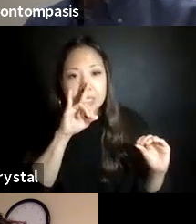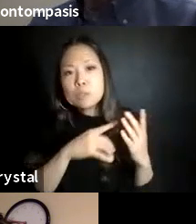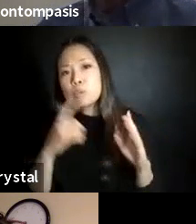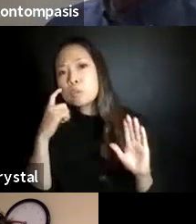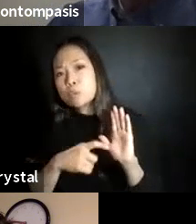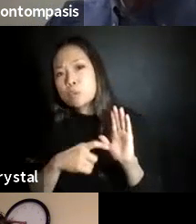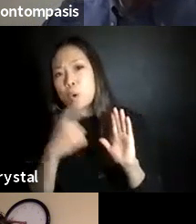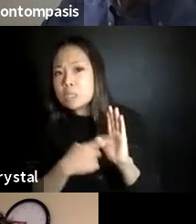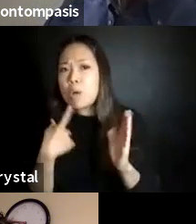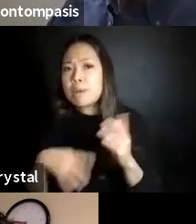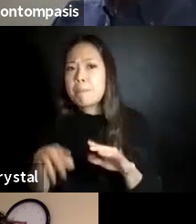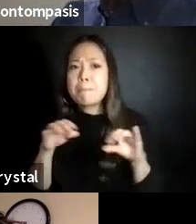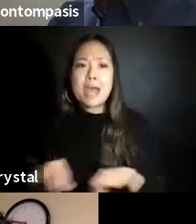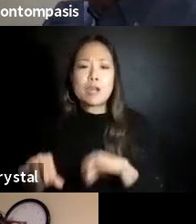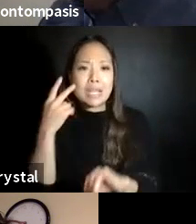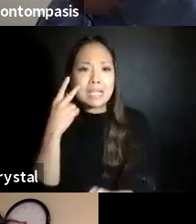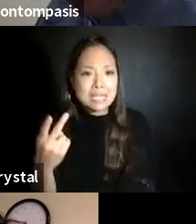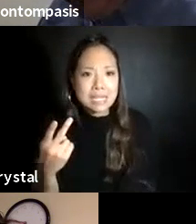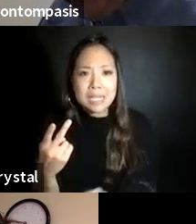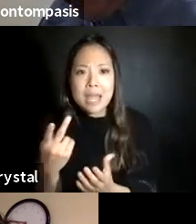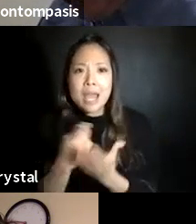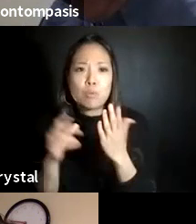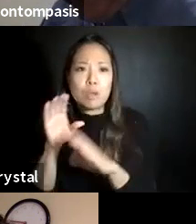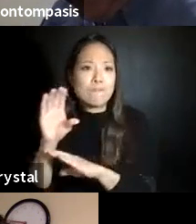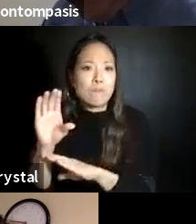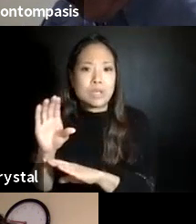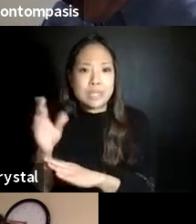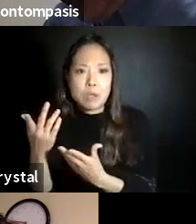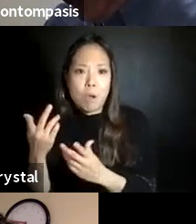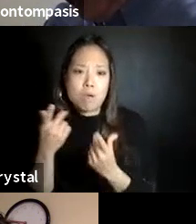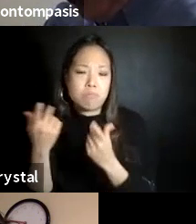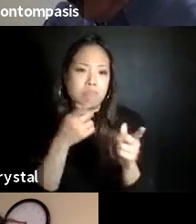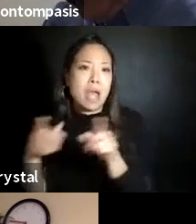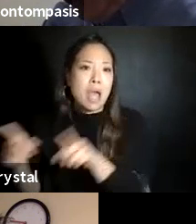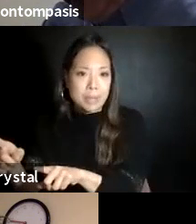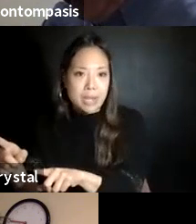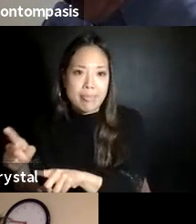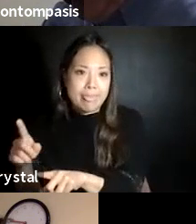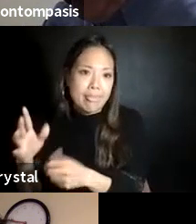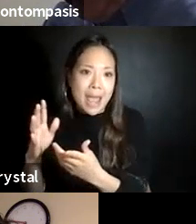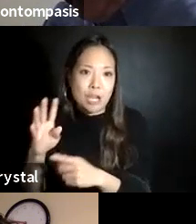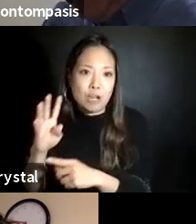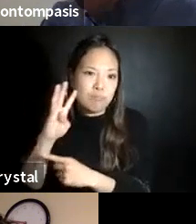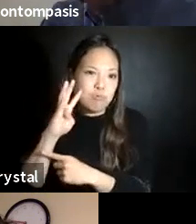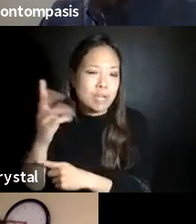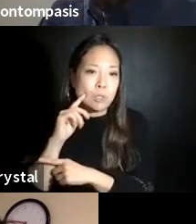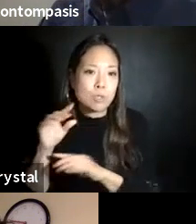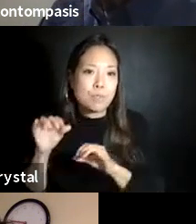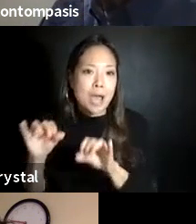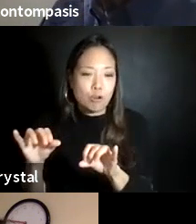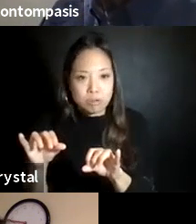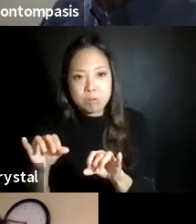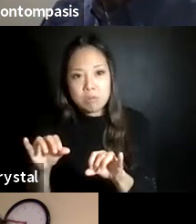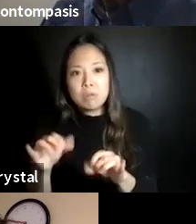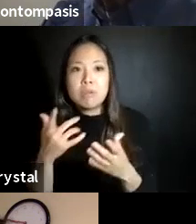and then to wonder about what forces are at work that have created those patterns. It's kind of like extending this number machine thinking beyond math. They can look